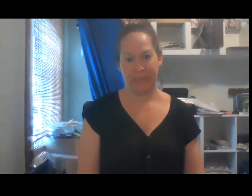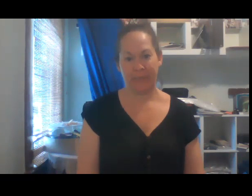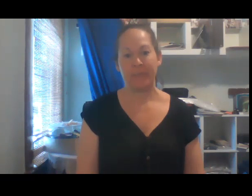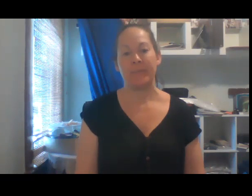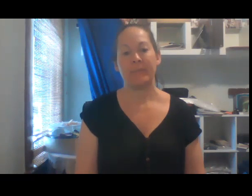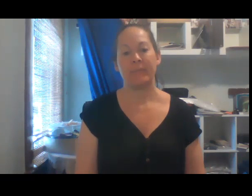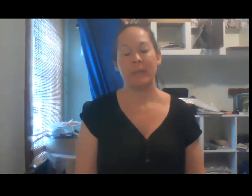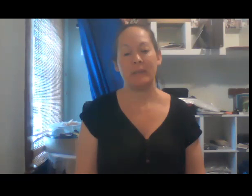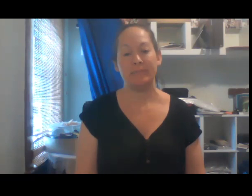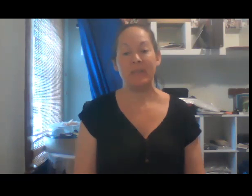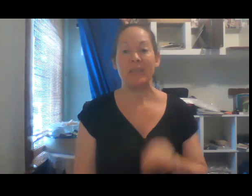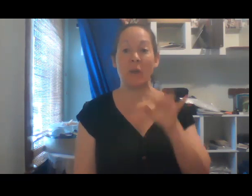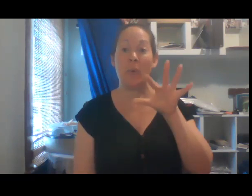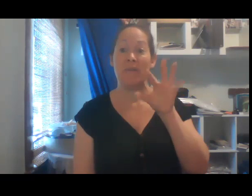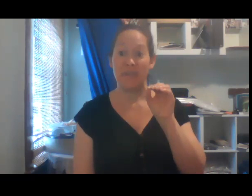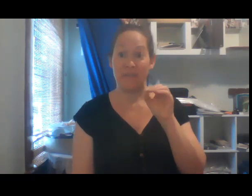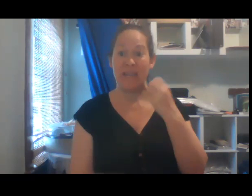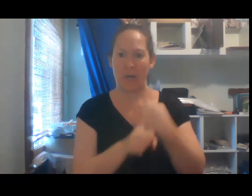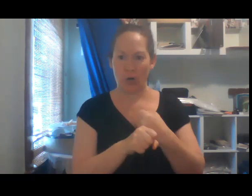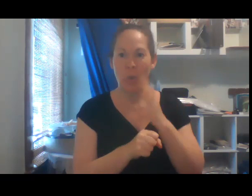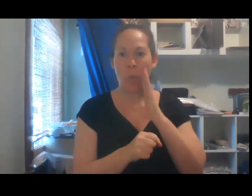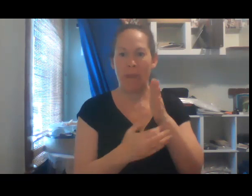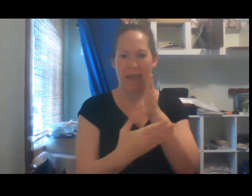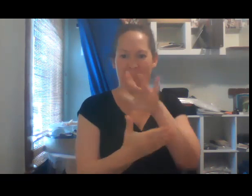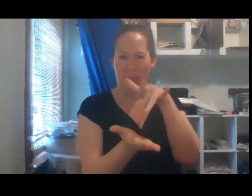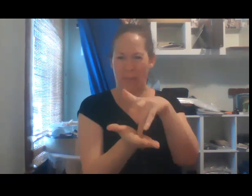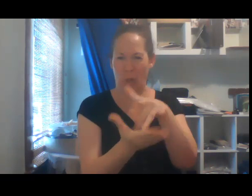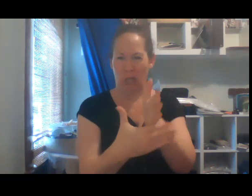Well, I'm looking for 50 years, so I'm somewhere in the middle of that.